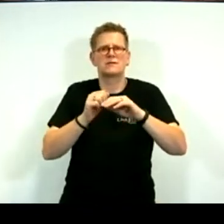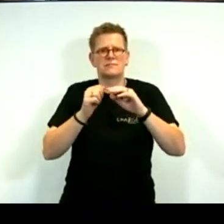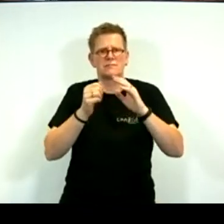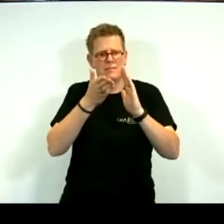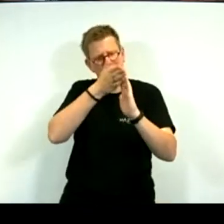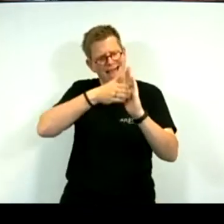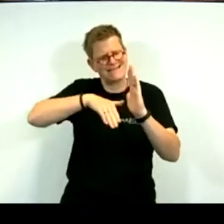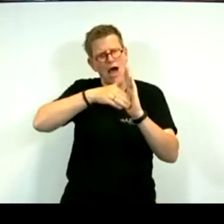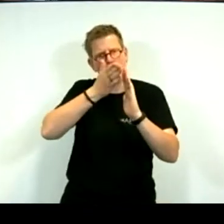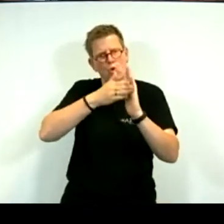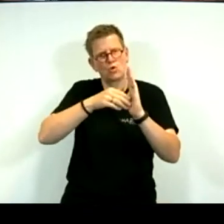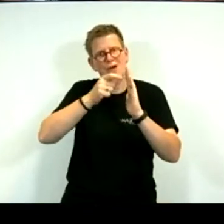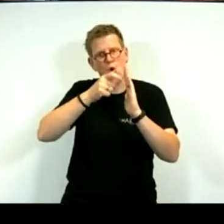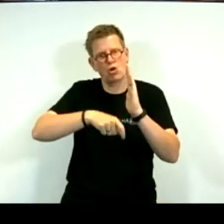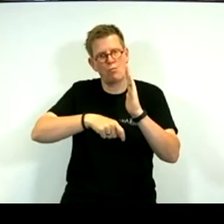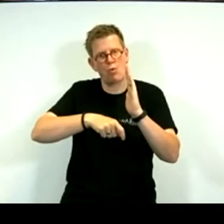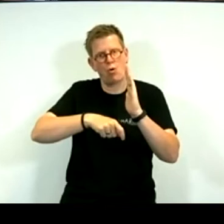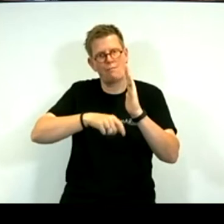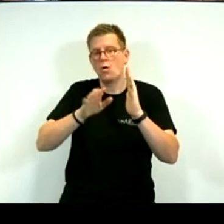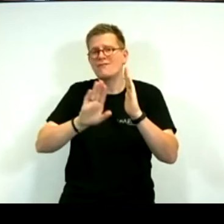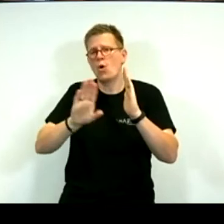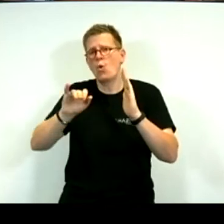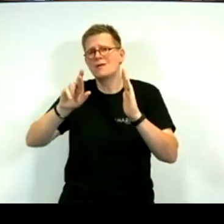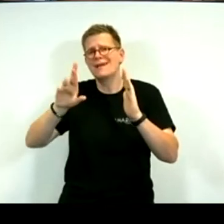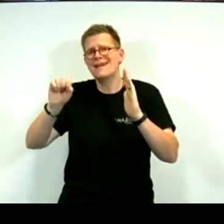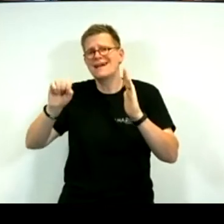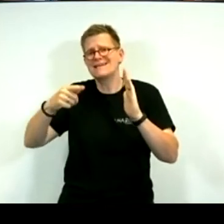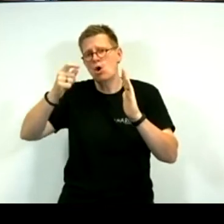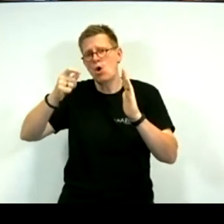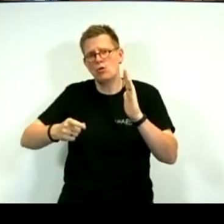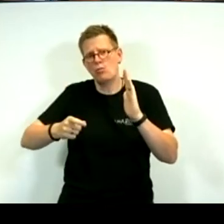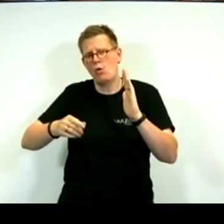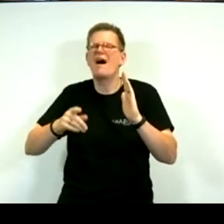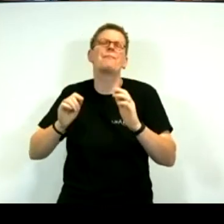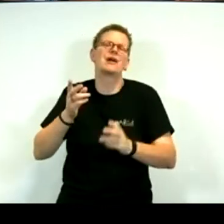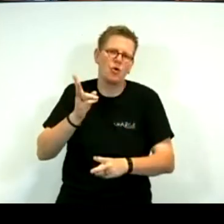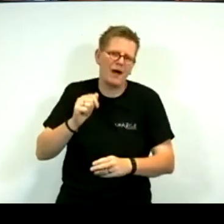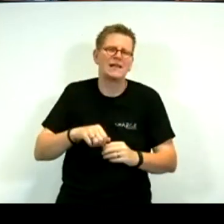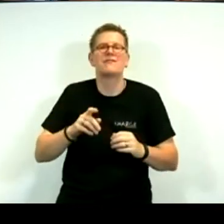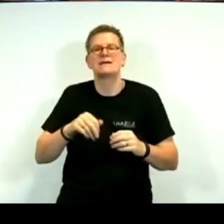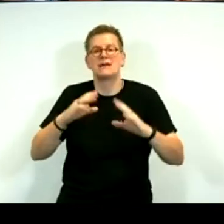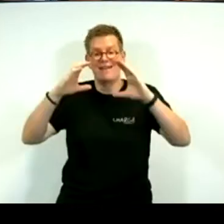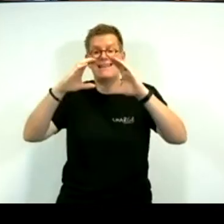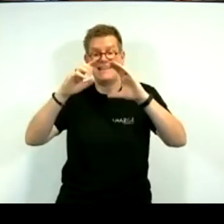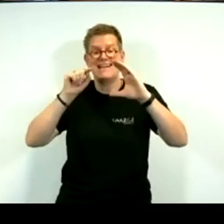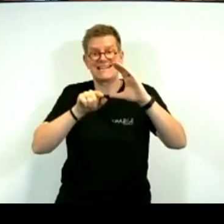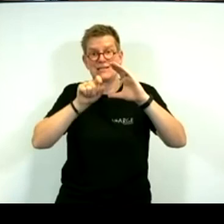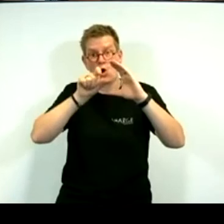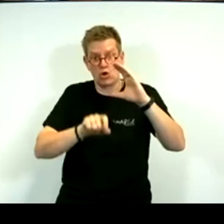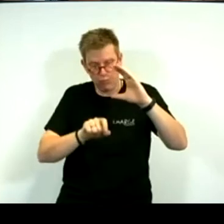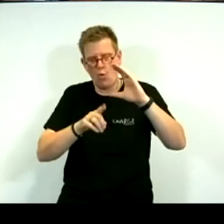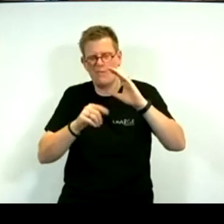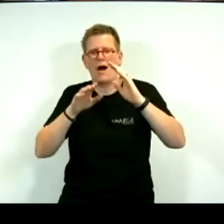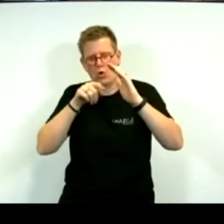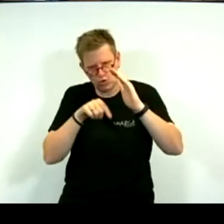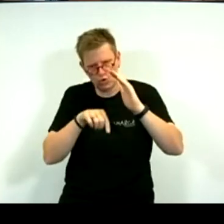coloboma, the coloboma extends right back in the eye to the retina as well. This doesn't